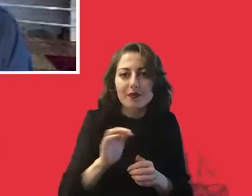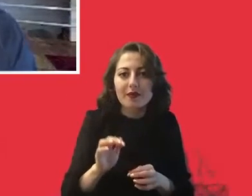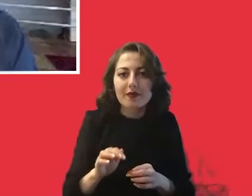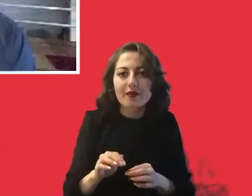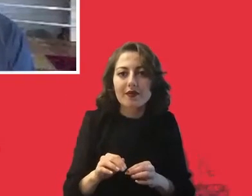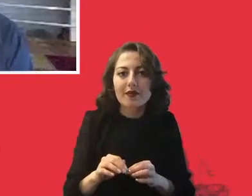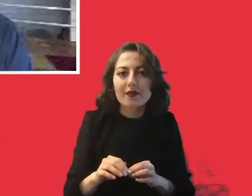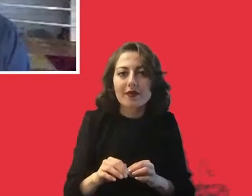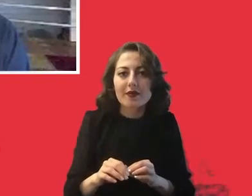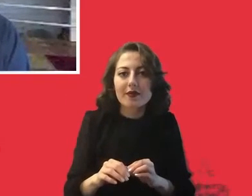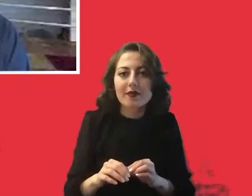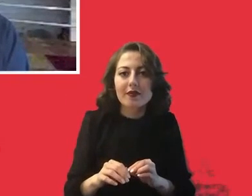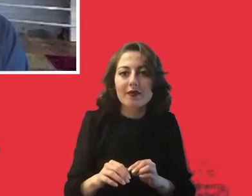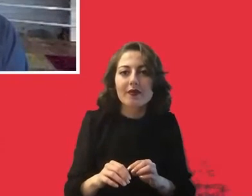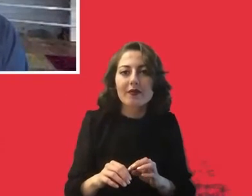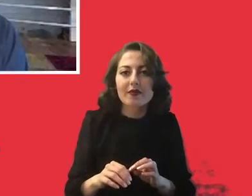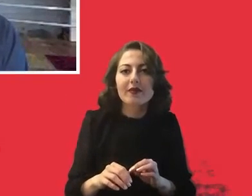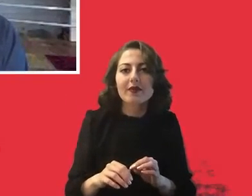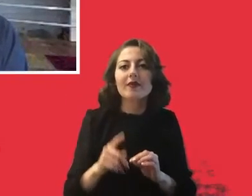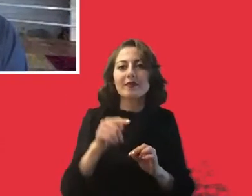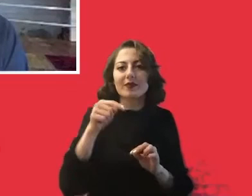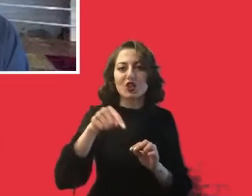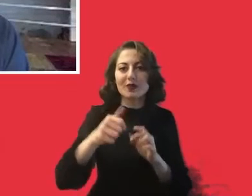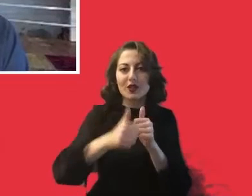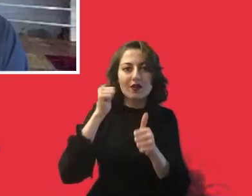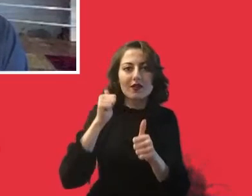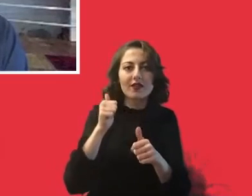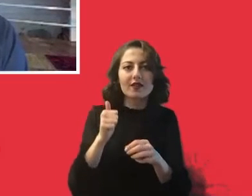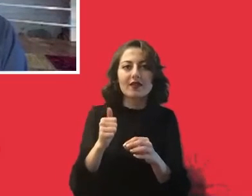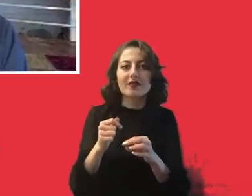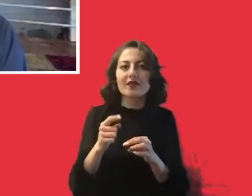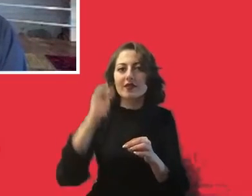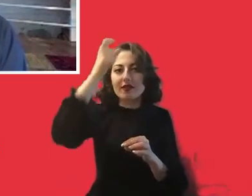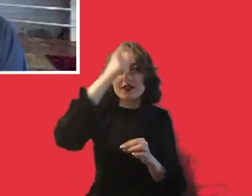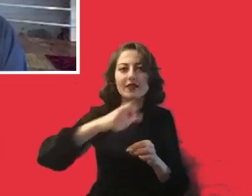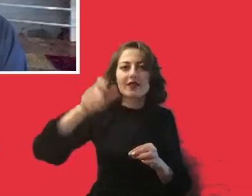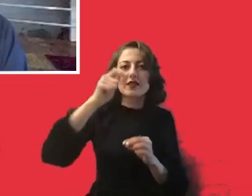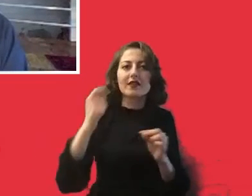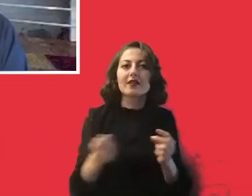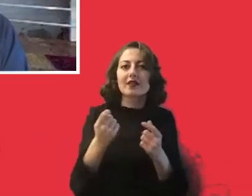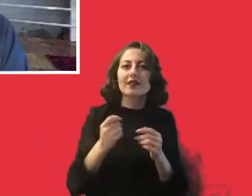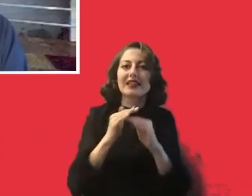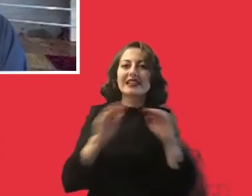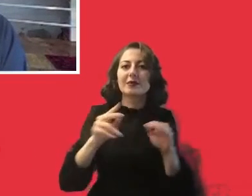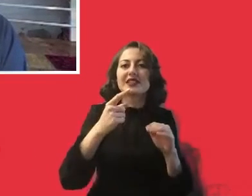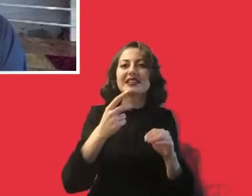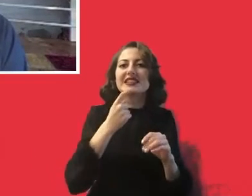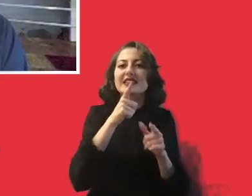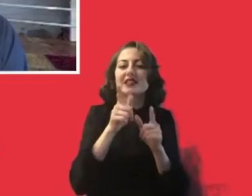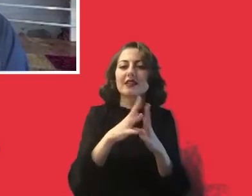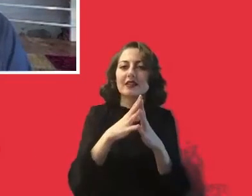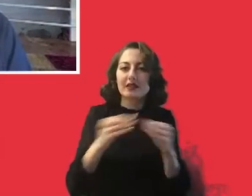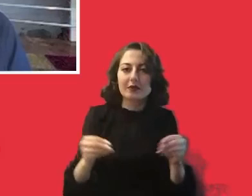yaptığımız Yes, I'm back. I hear you. Çalışmalar dediğin noktada biz senin sesini kaybettik. İnternet Okay, we lost